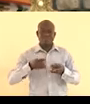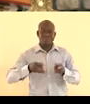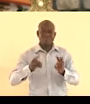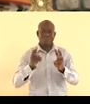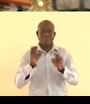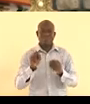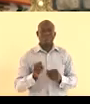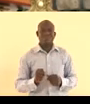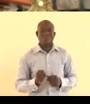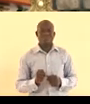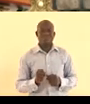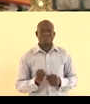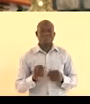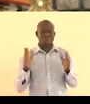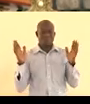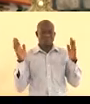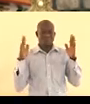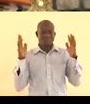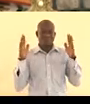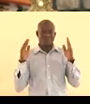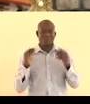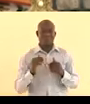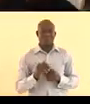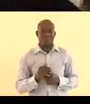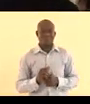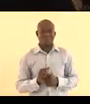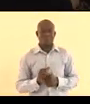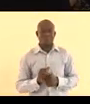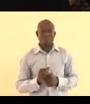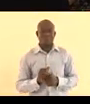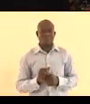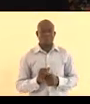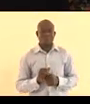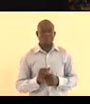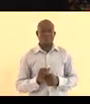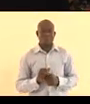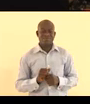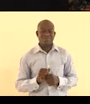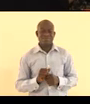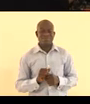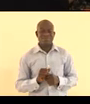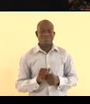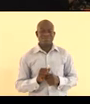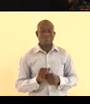ways. Give him a round of applause. Yes, Emmanuel.